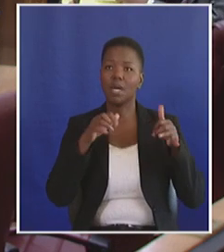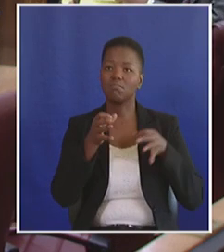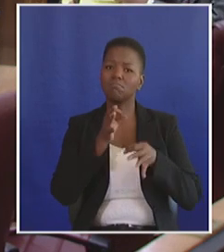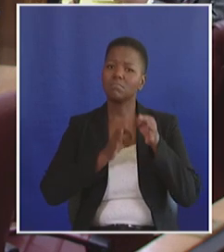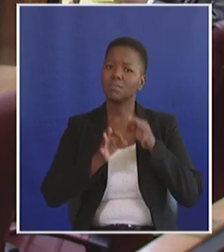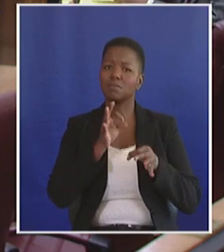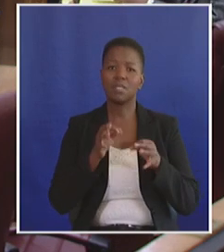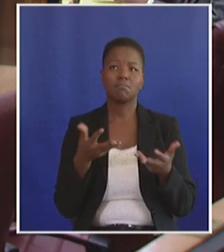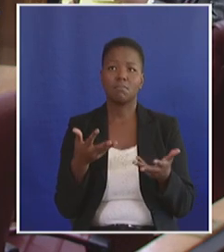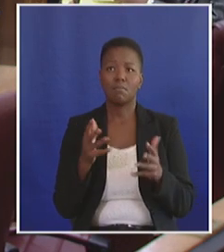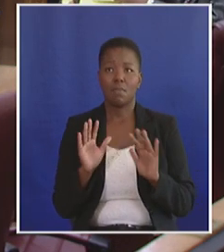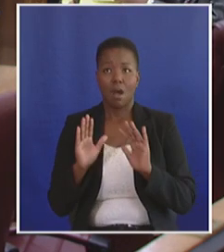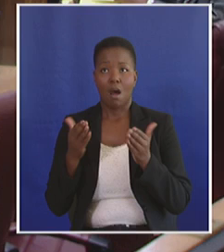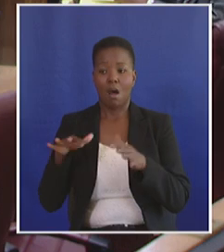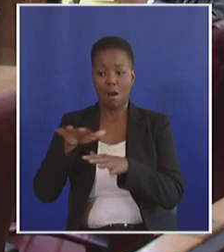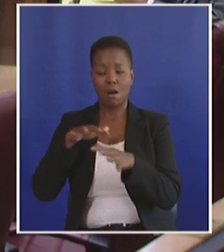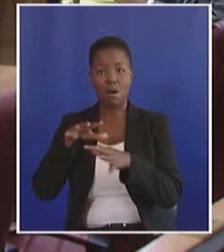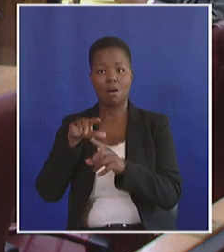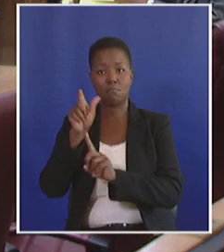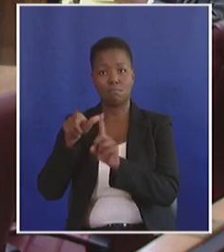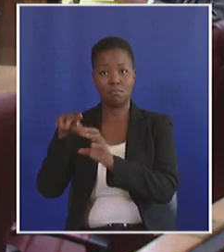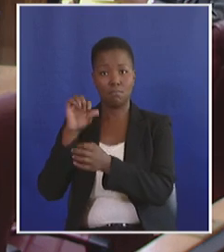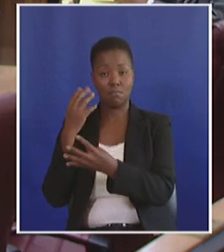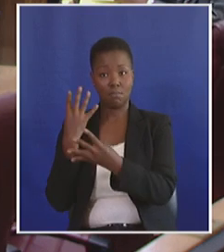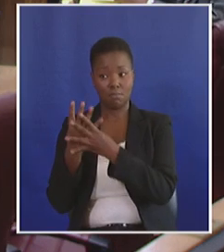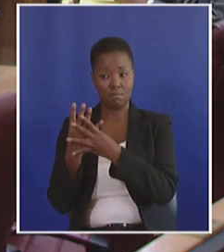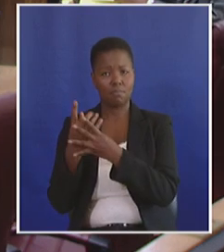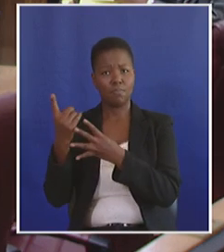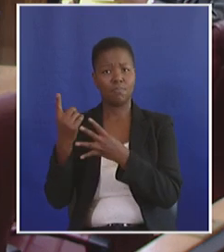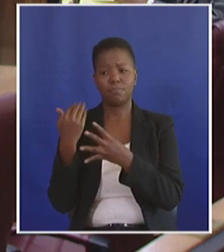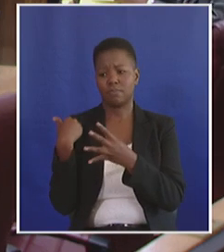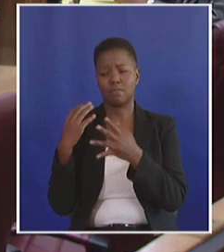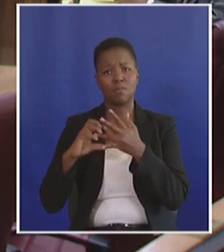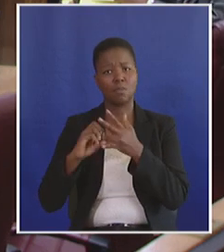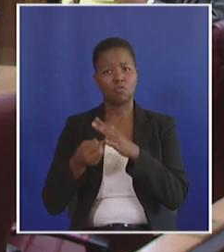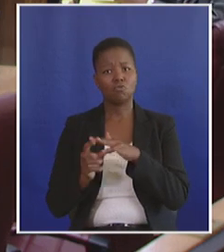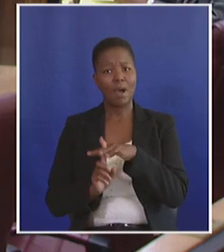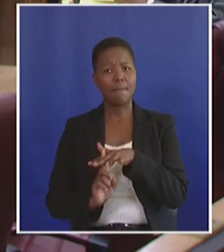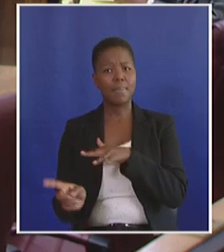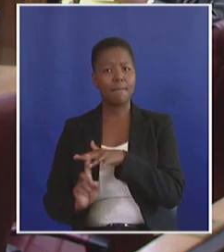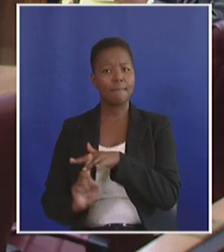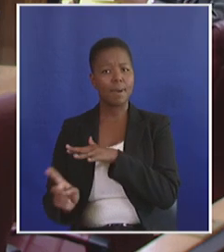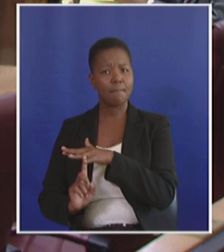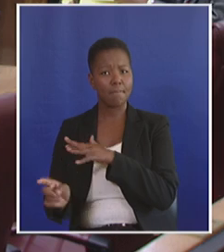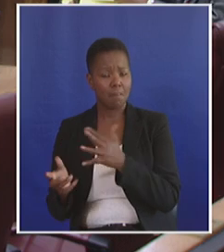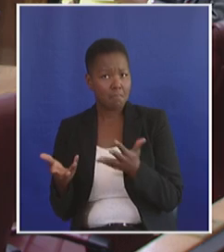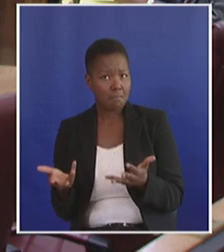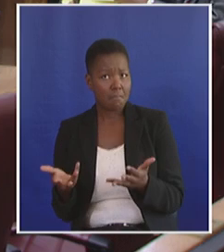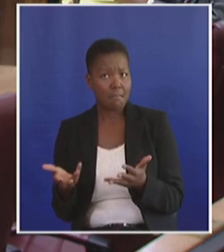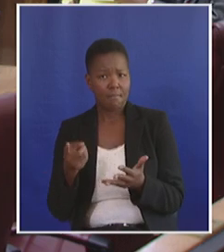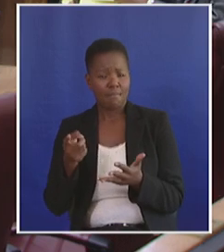the inmates try to escape? Also, how was it followed?